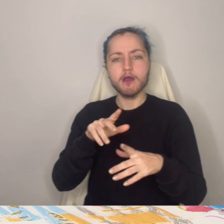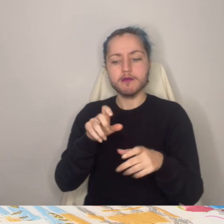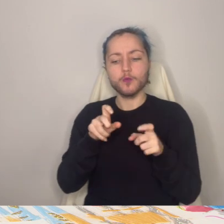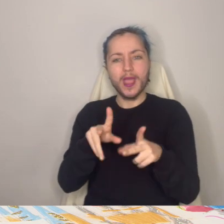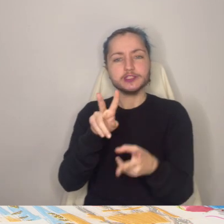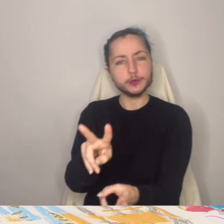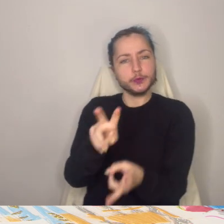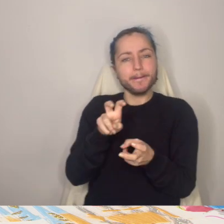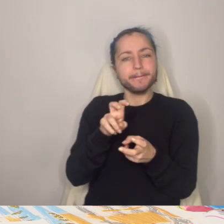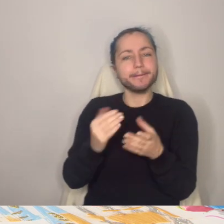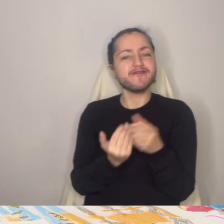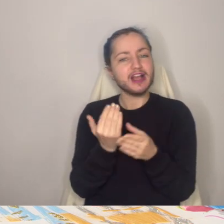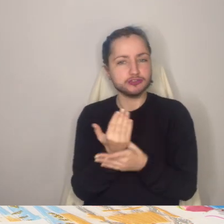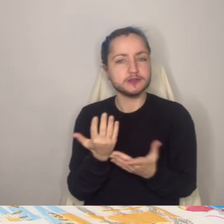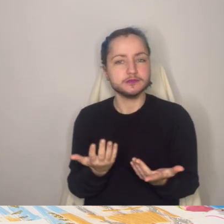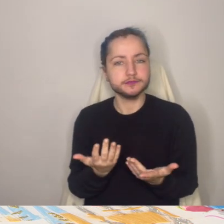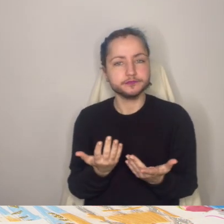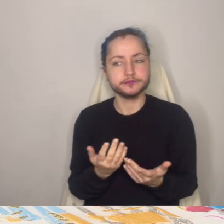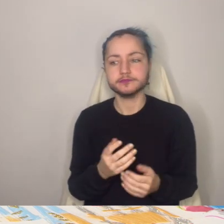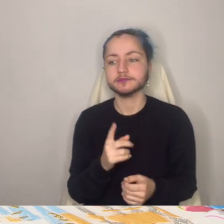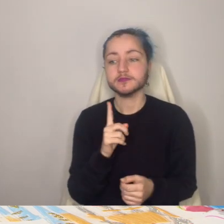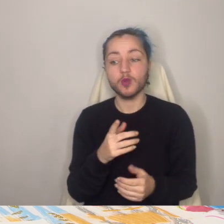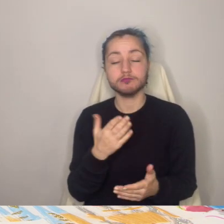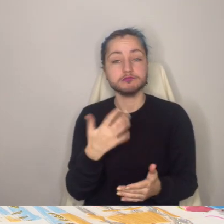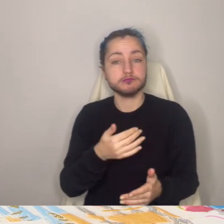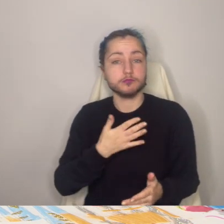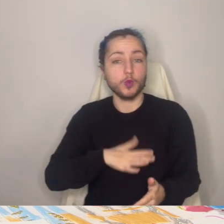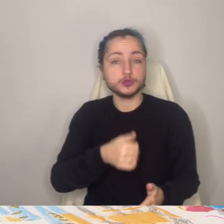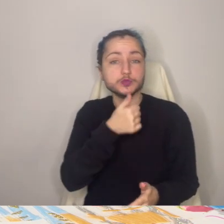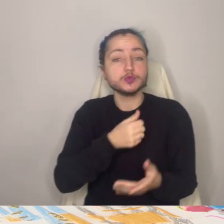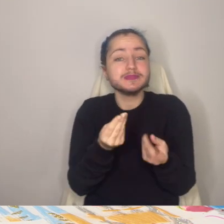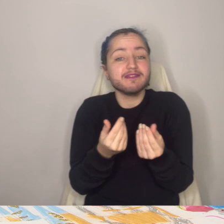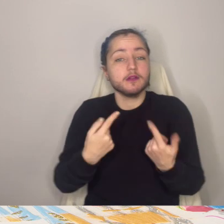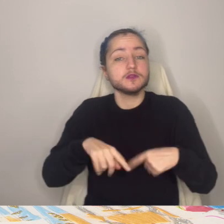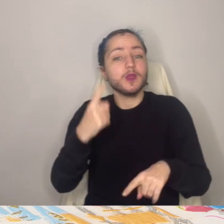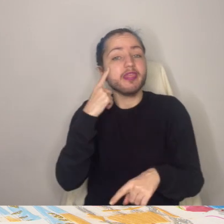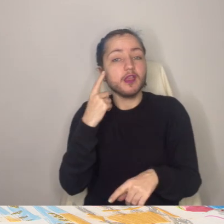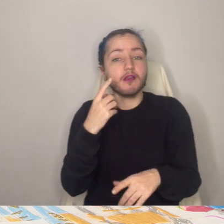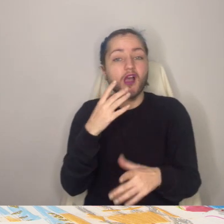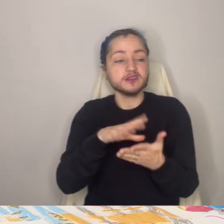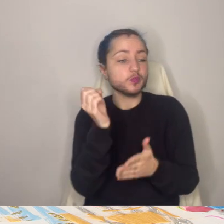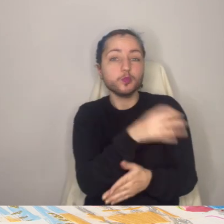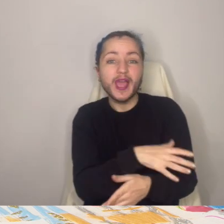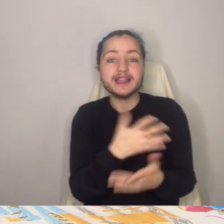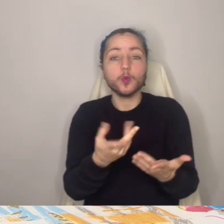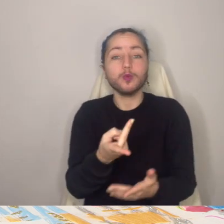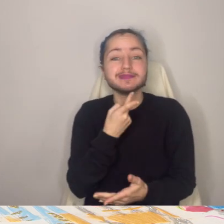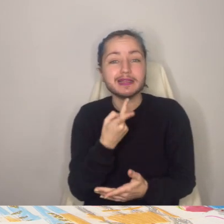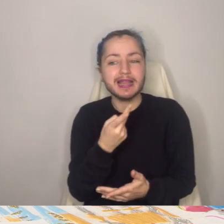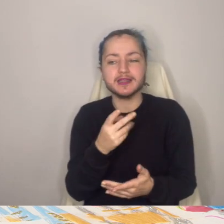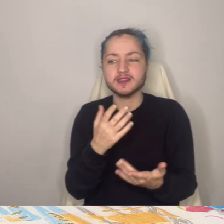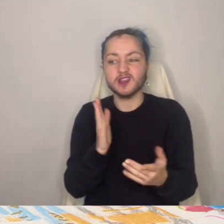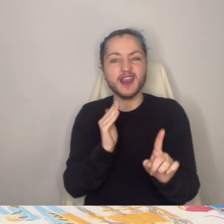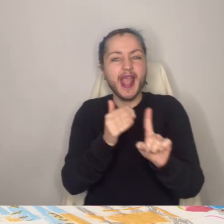fashion. And through that, I wanted to use materials that we might think of scrap, secondhand materials, and try and